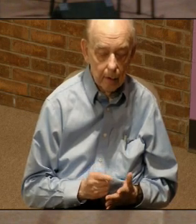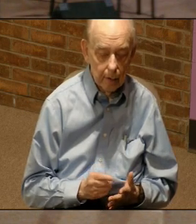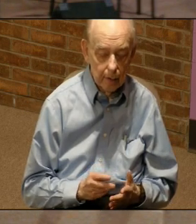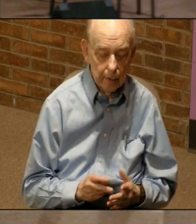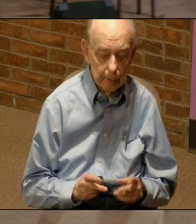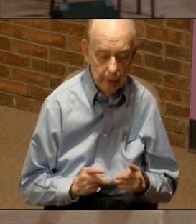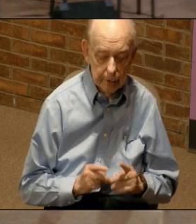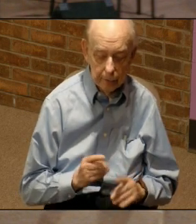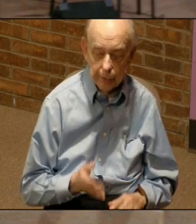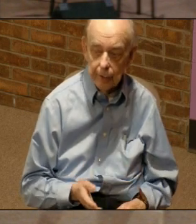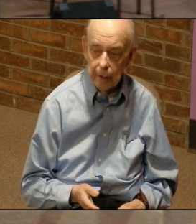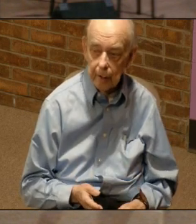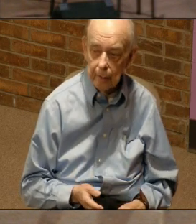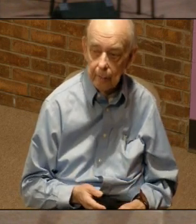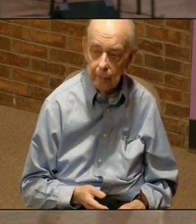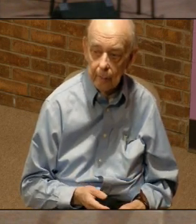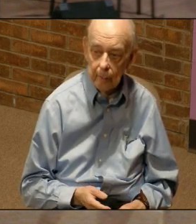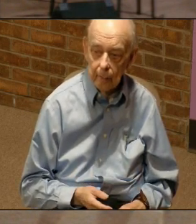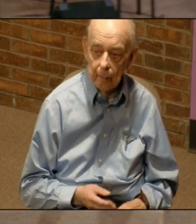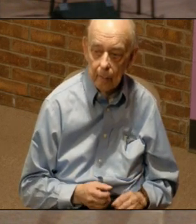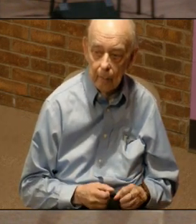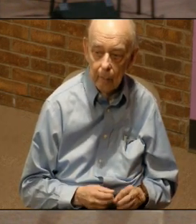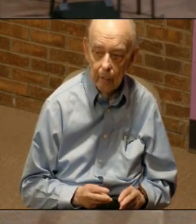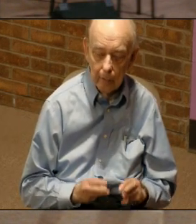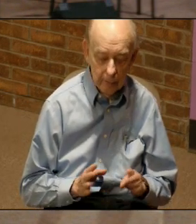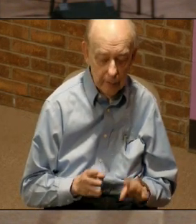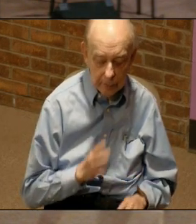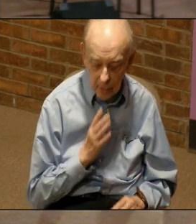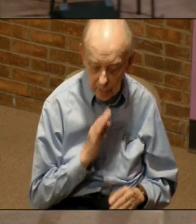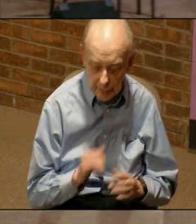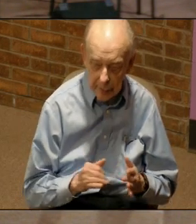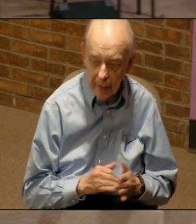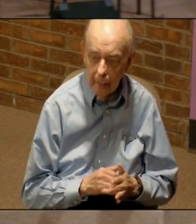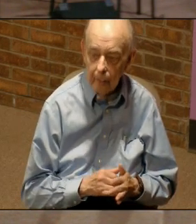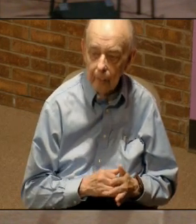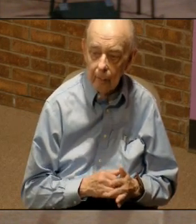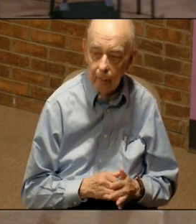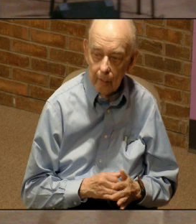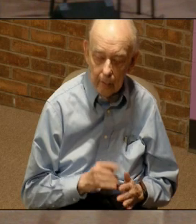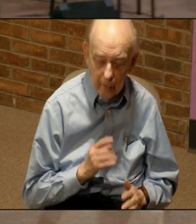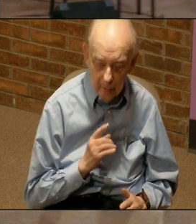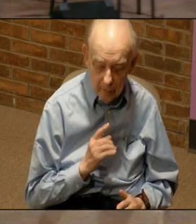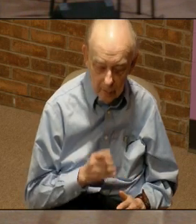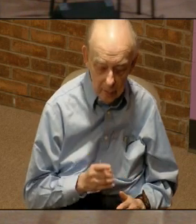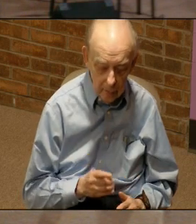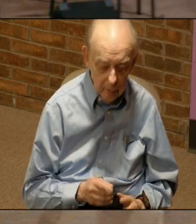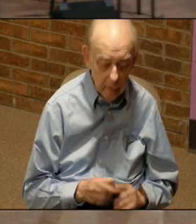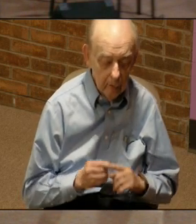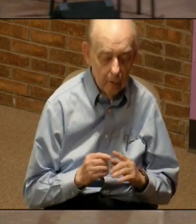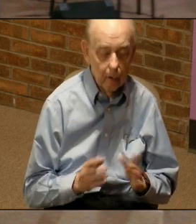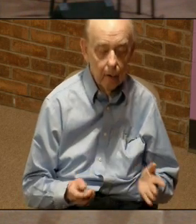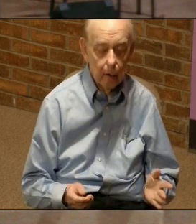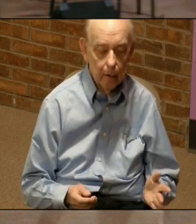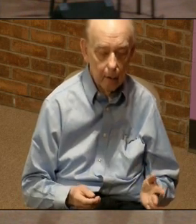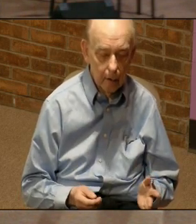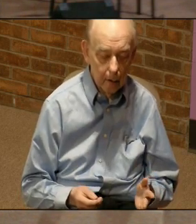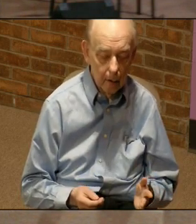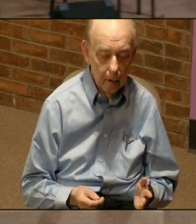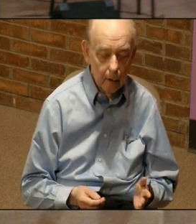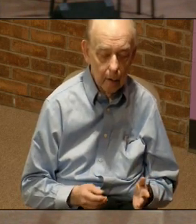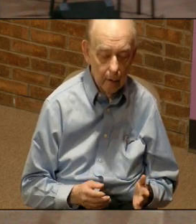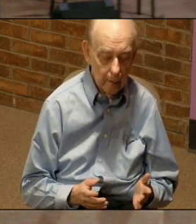there. The style, we've already talked about it. It was unique. It was known as